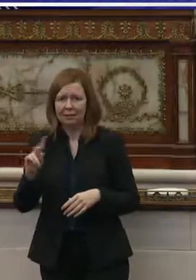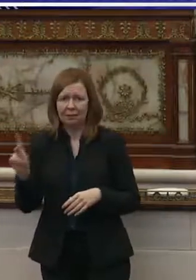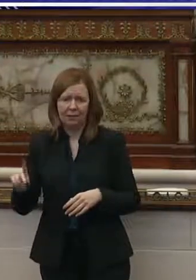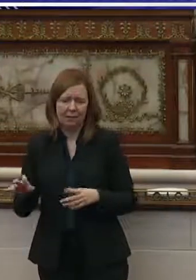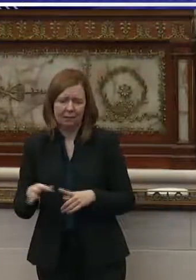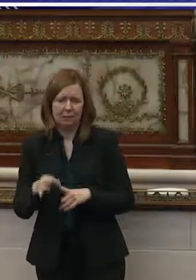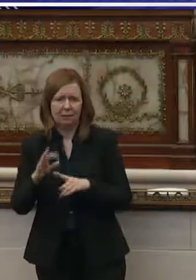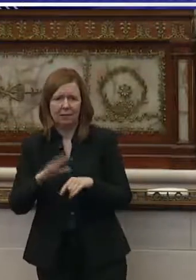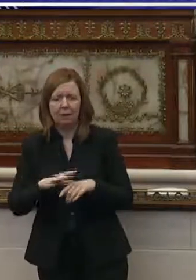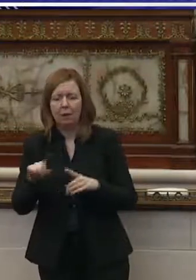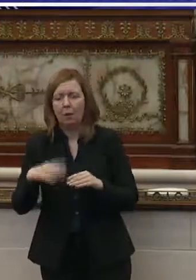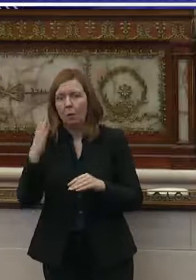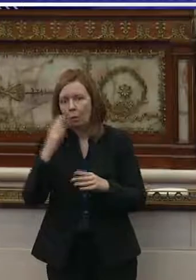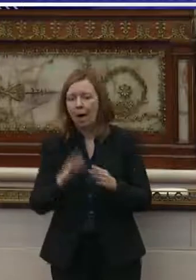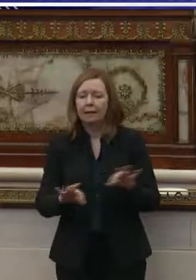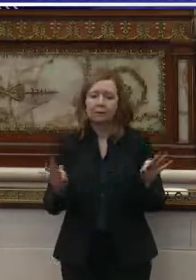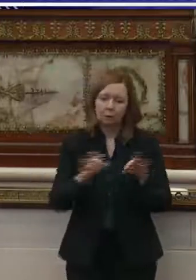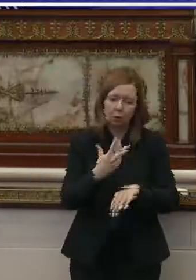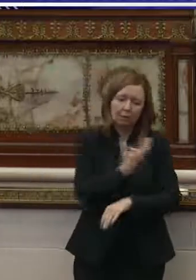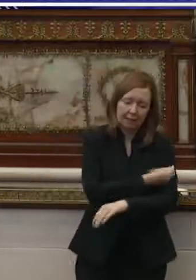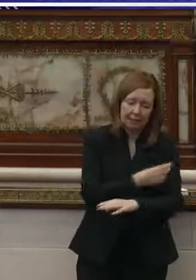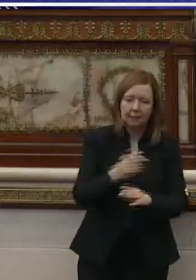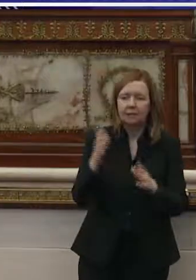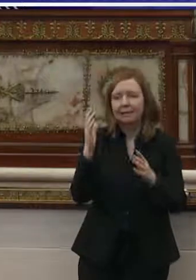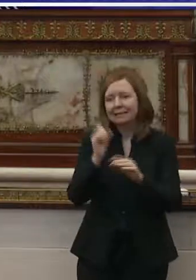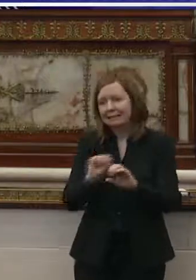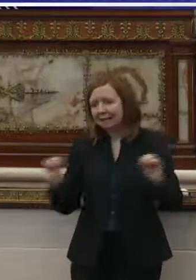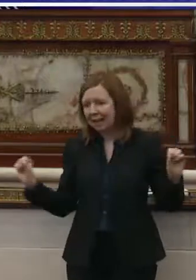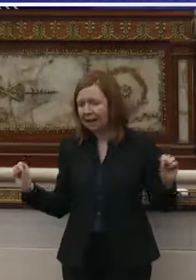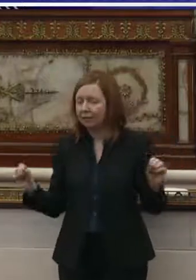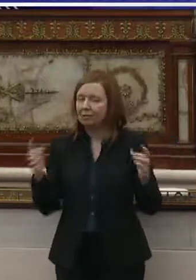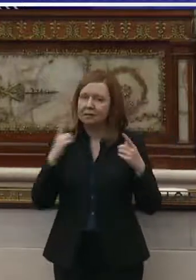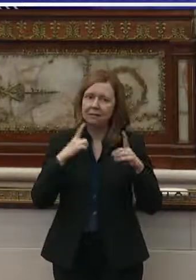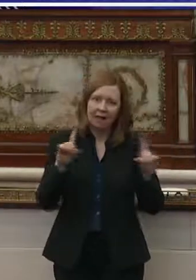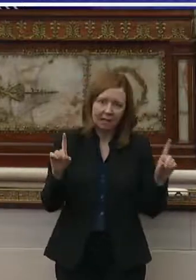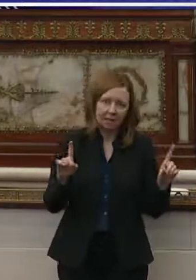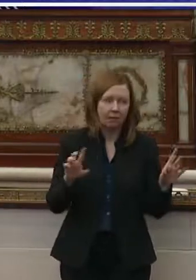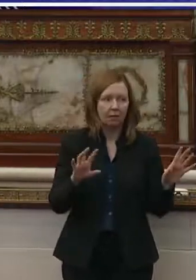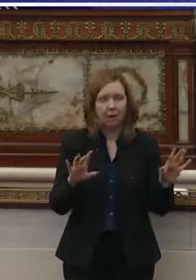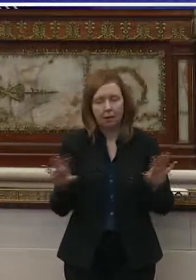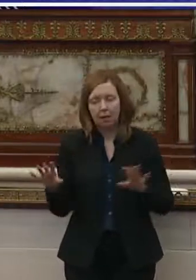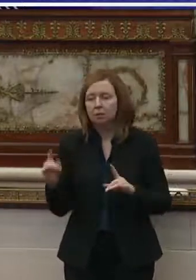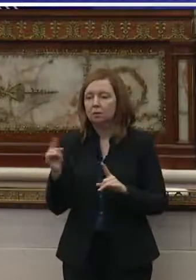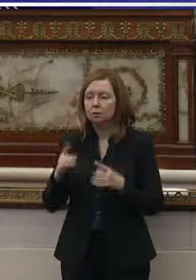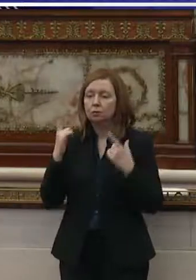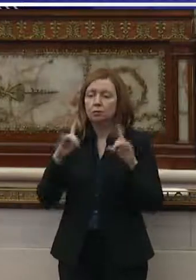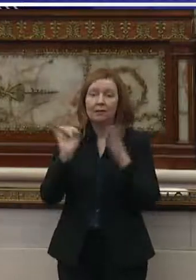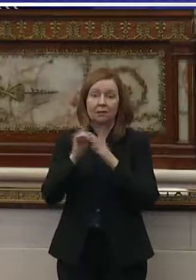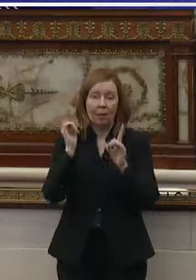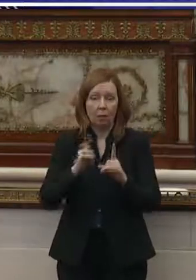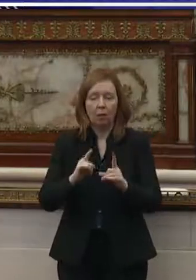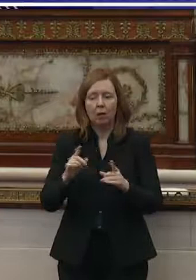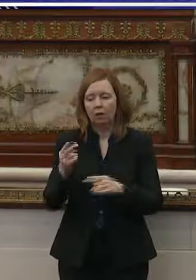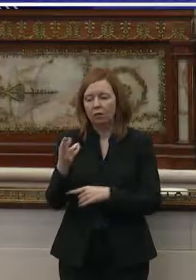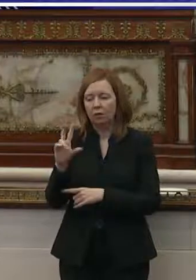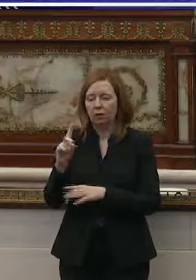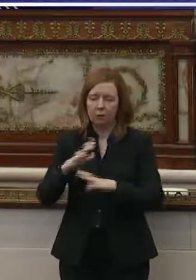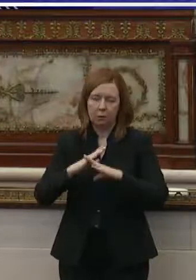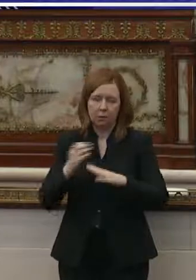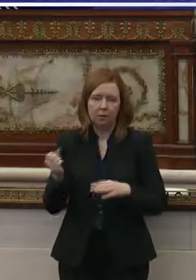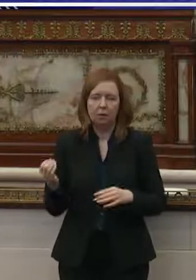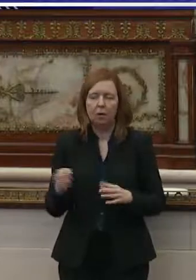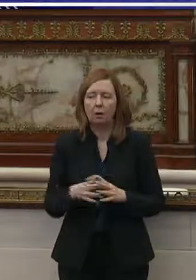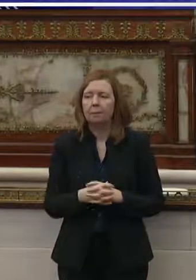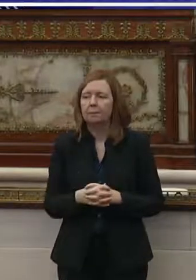on why it's important and why it's safe and its efficacy to reach that goal of herd immunity.